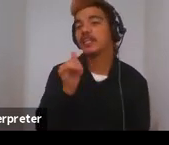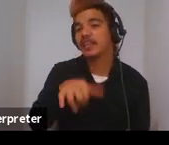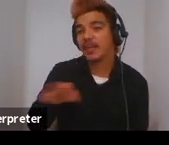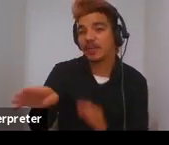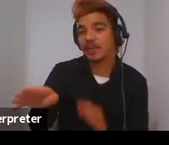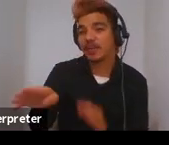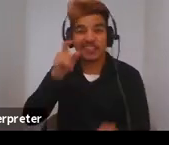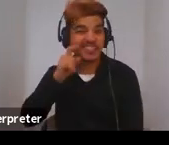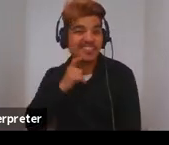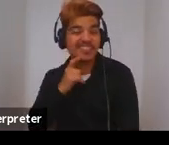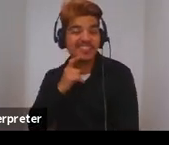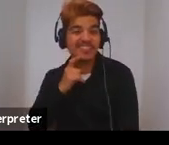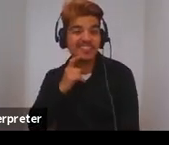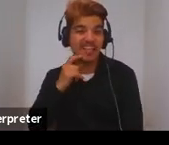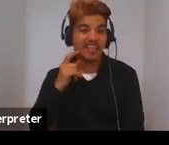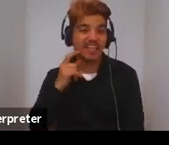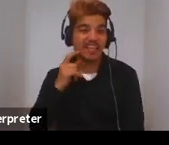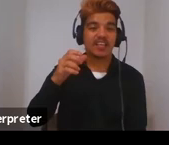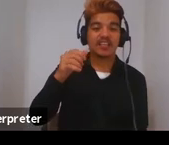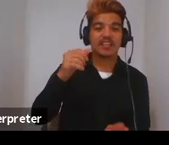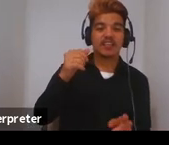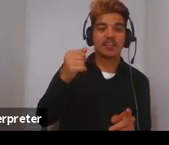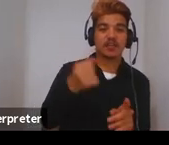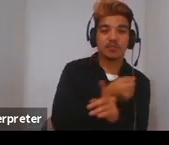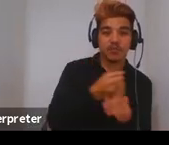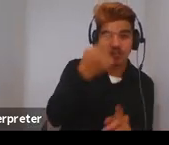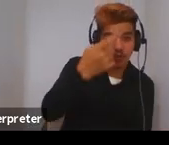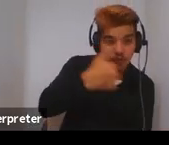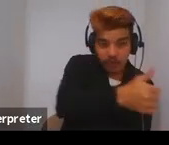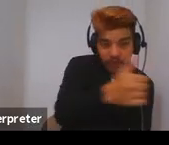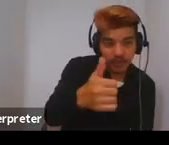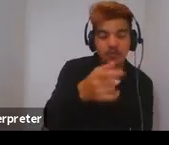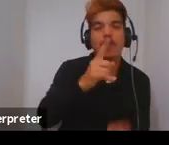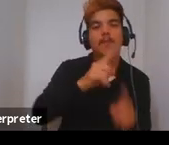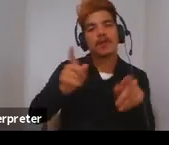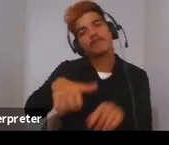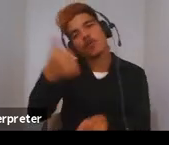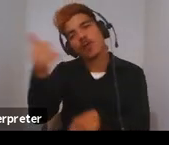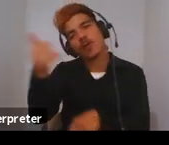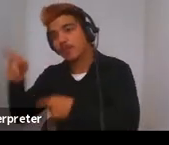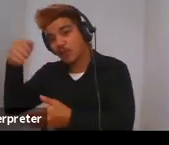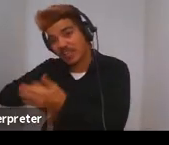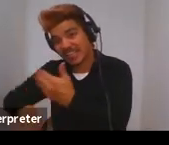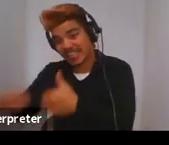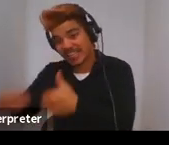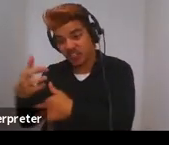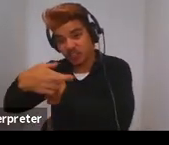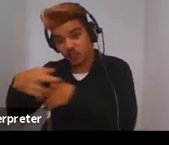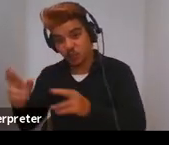is sexually abusive to themselves, for other coworkers that are in that shared space,